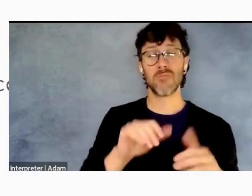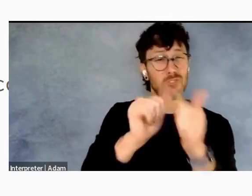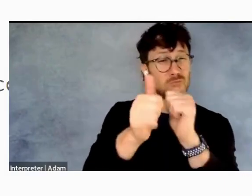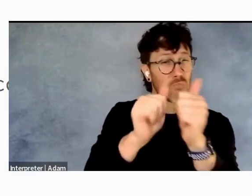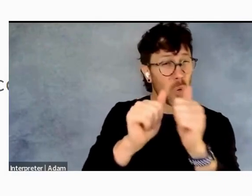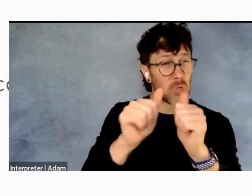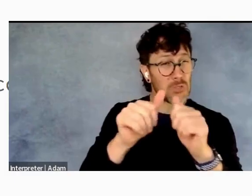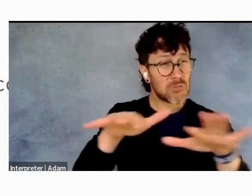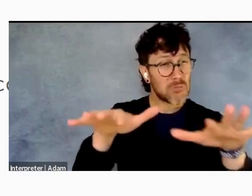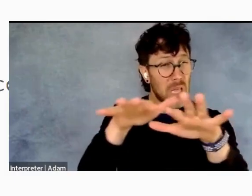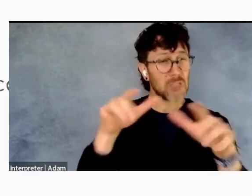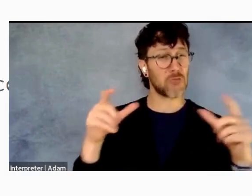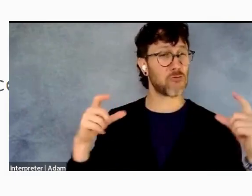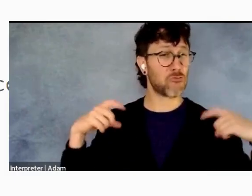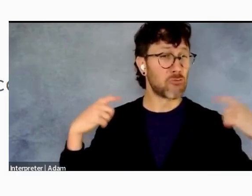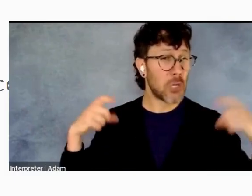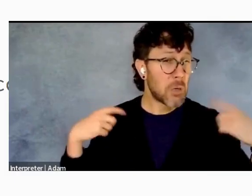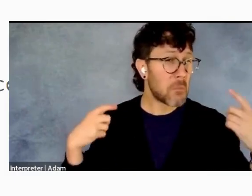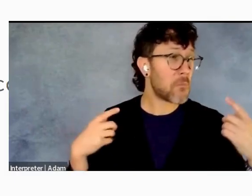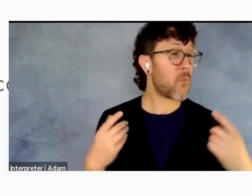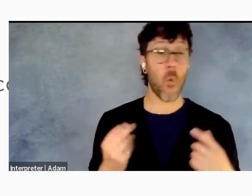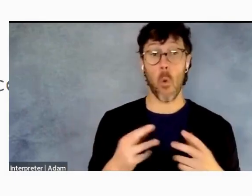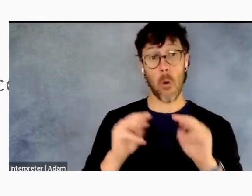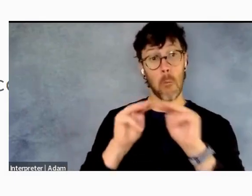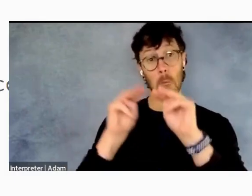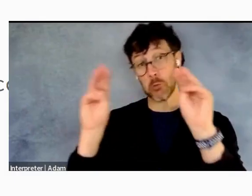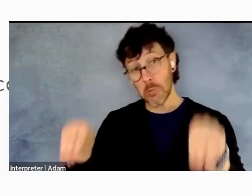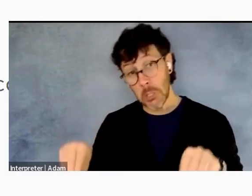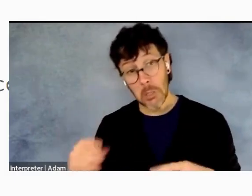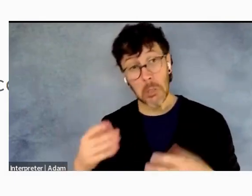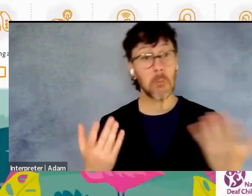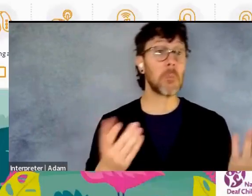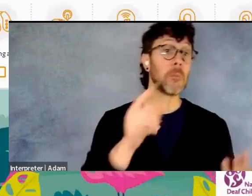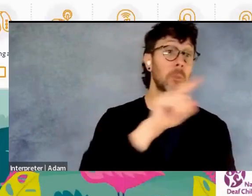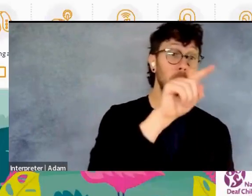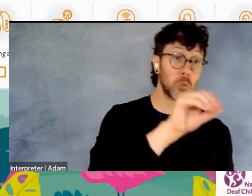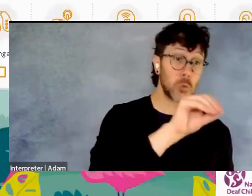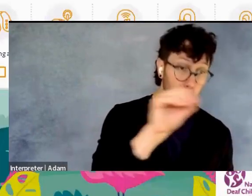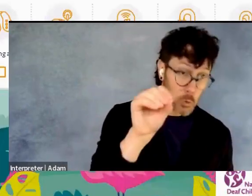gyms, or places like museums or the zoo.